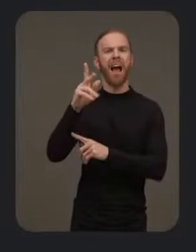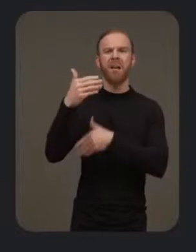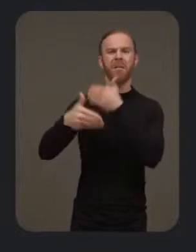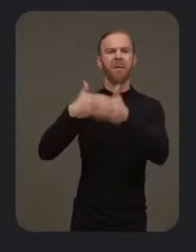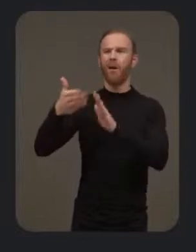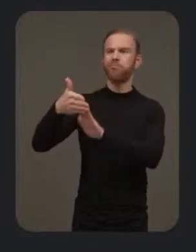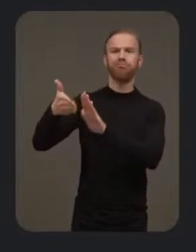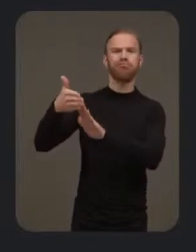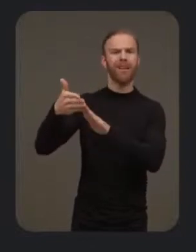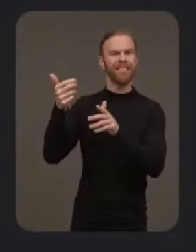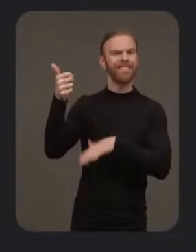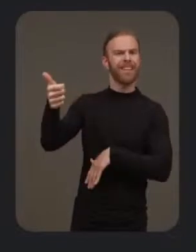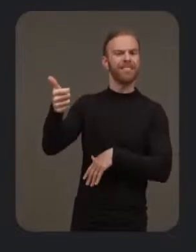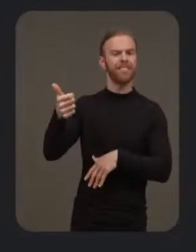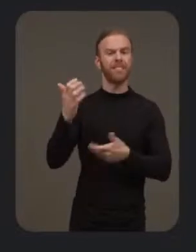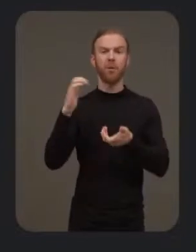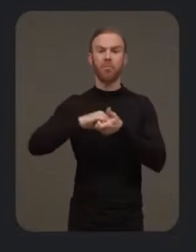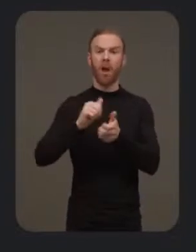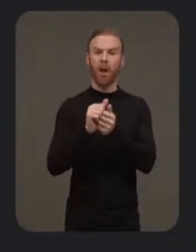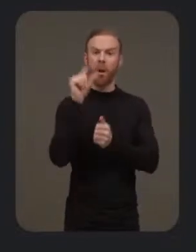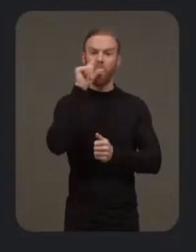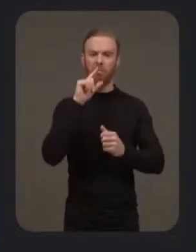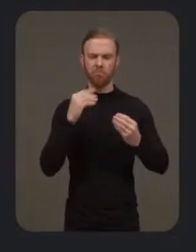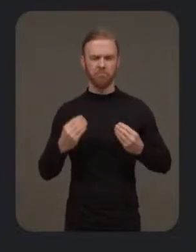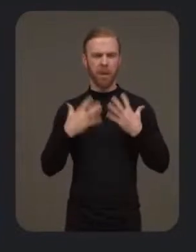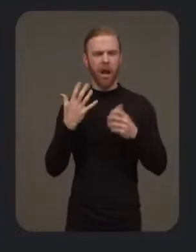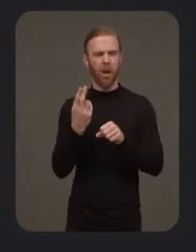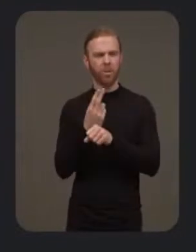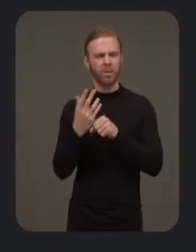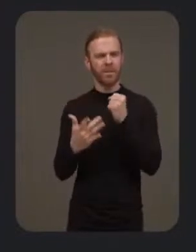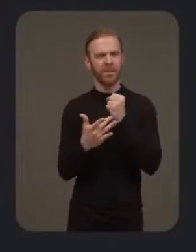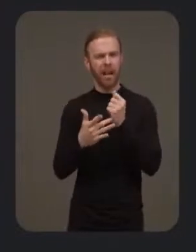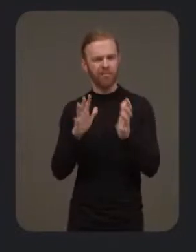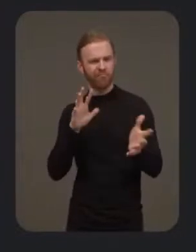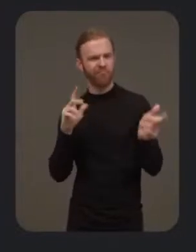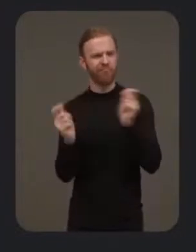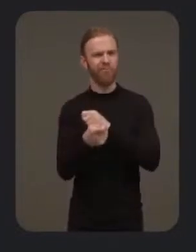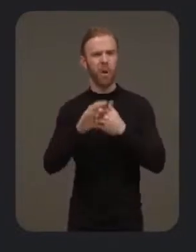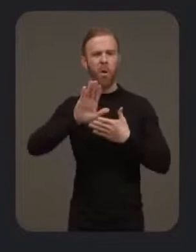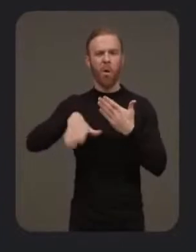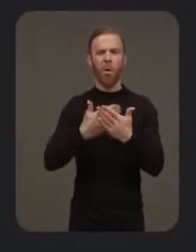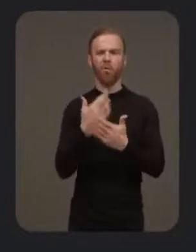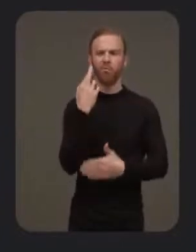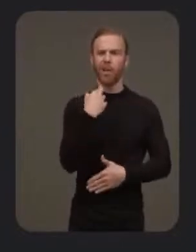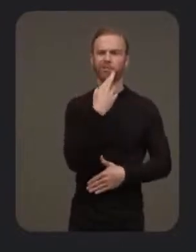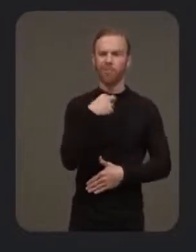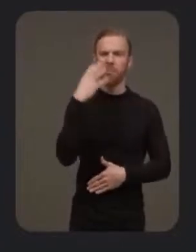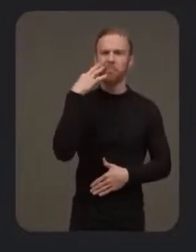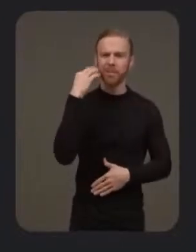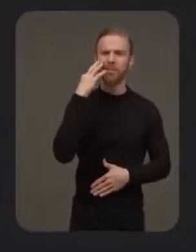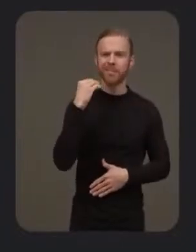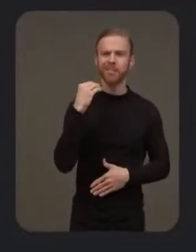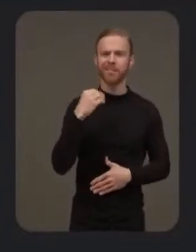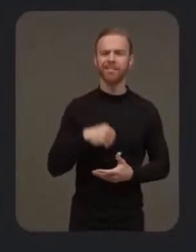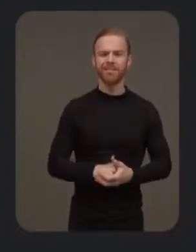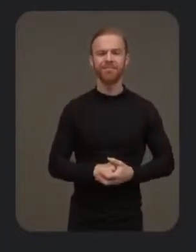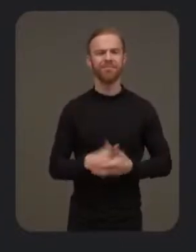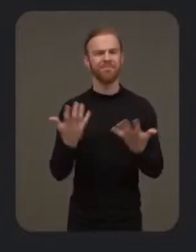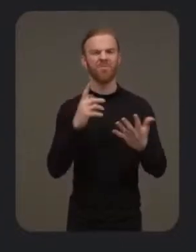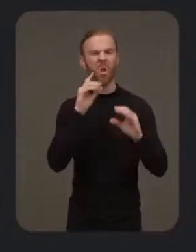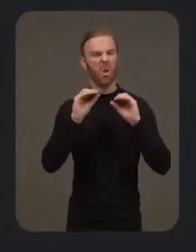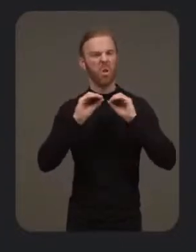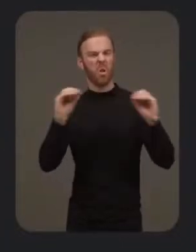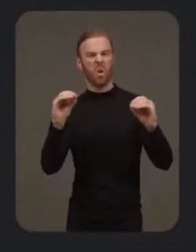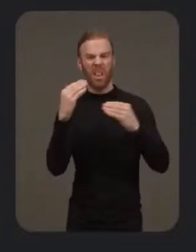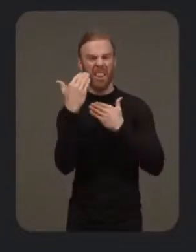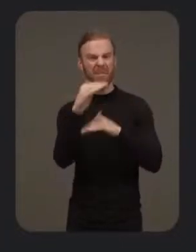has inspired us to leverage technology to truly transform the whole restaurant experience. There is no limitations.